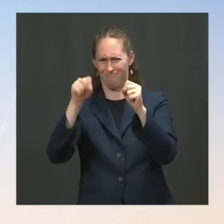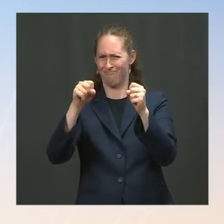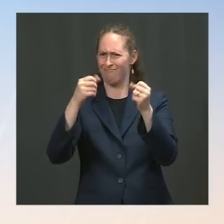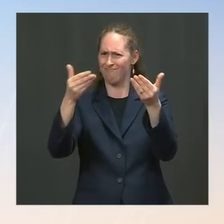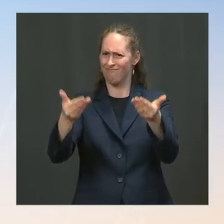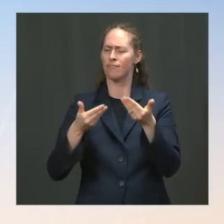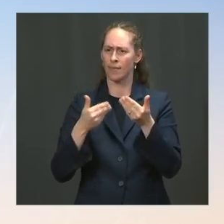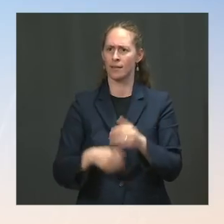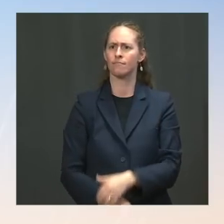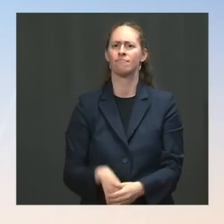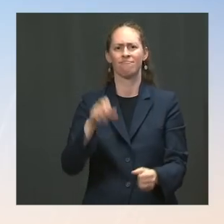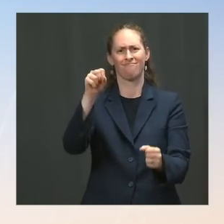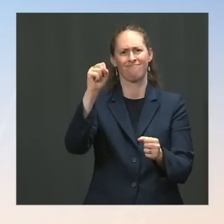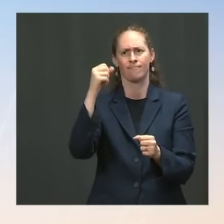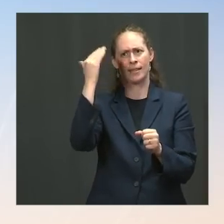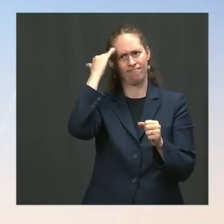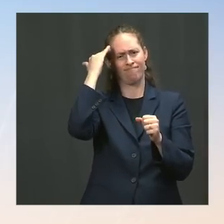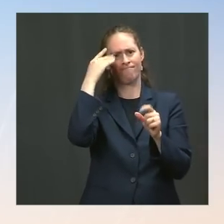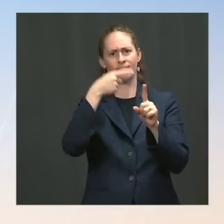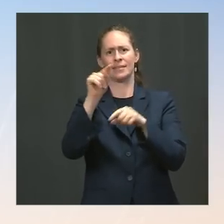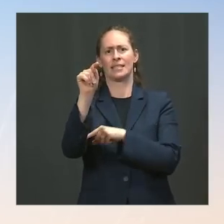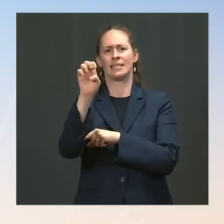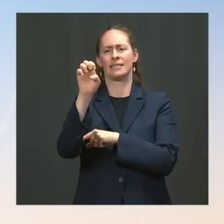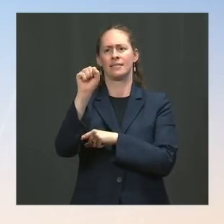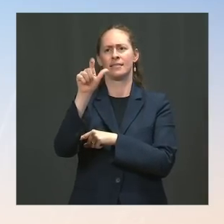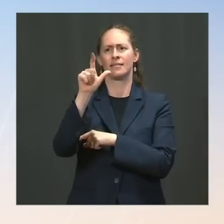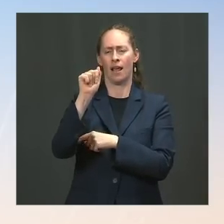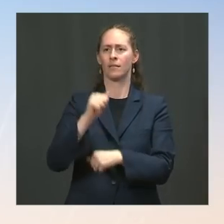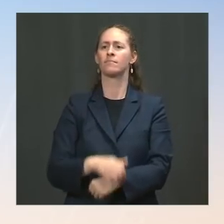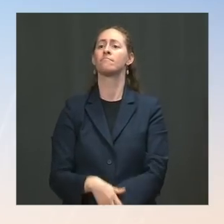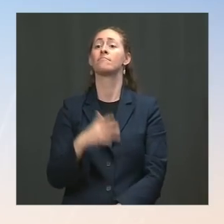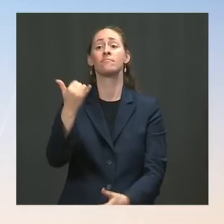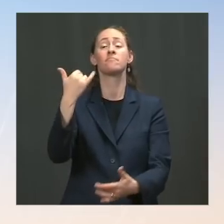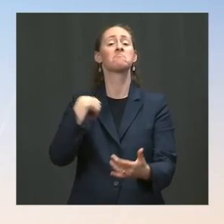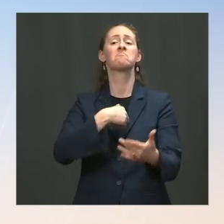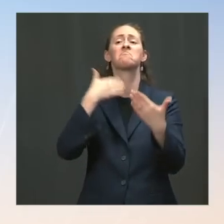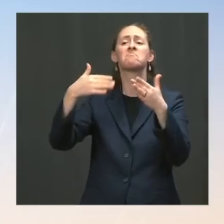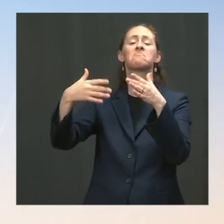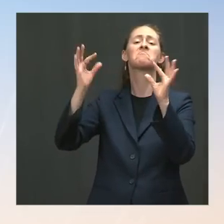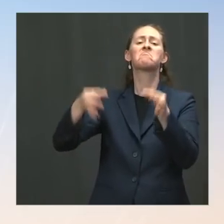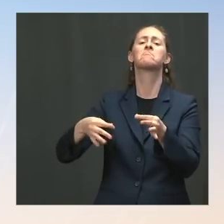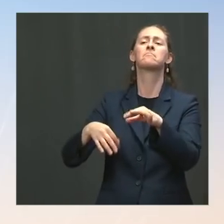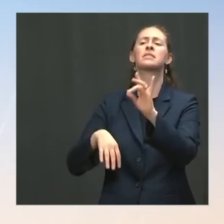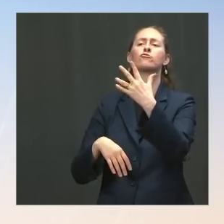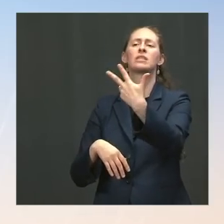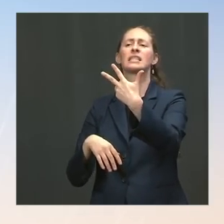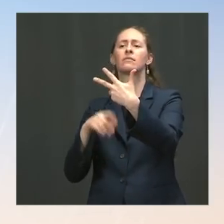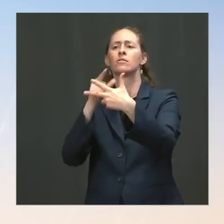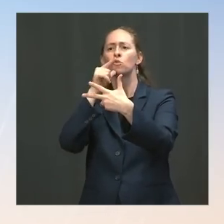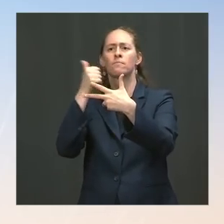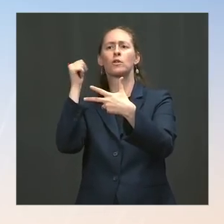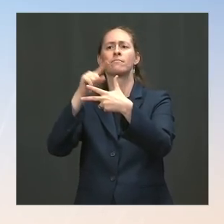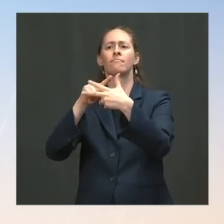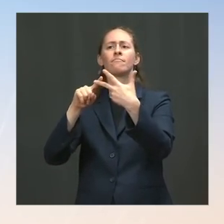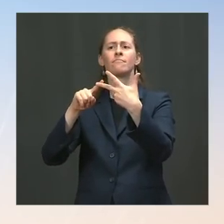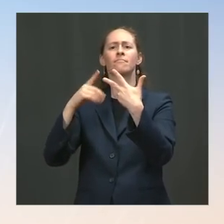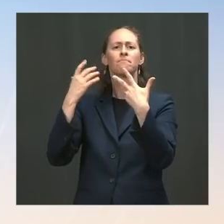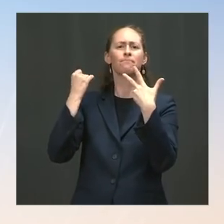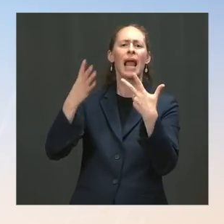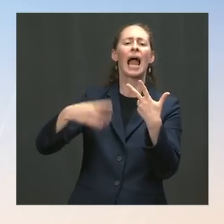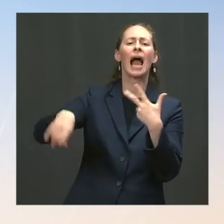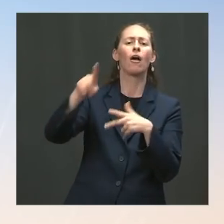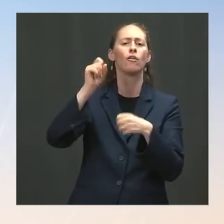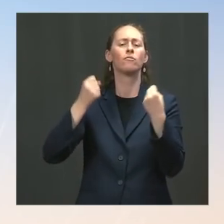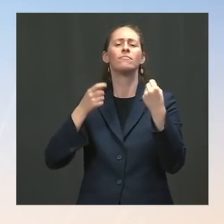companies. Today, it's the three largest employers of the United Auto Workers and the UAW president who will stand with President Biden as he announces